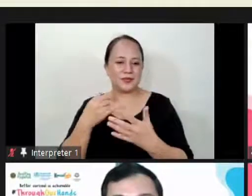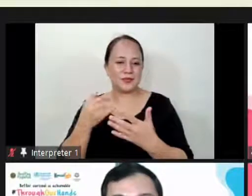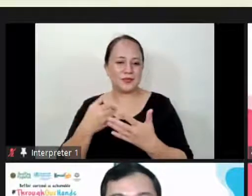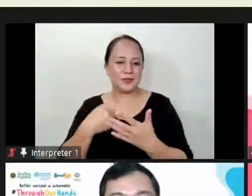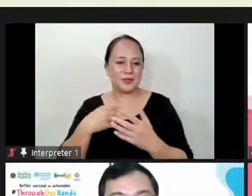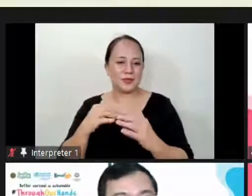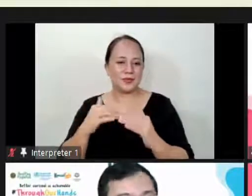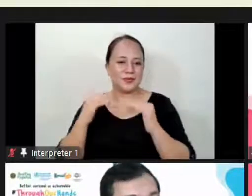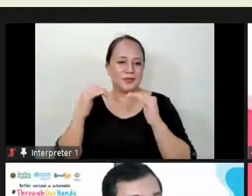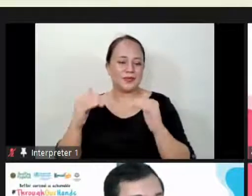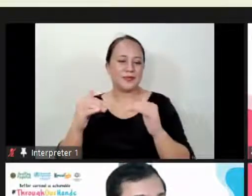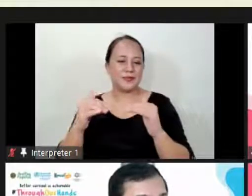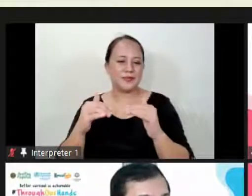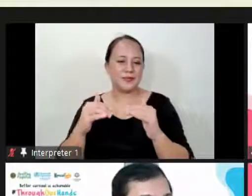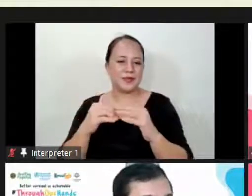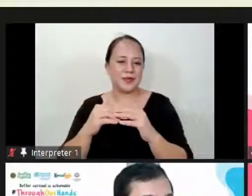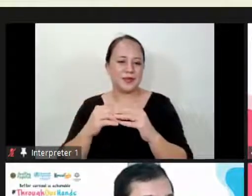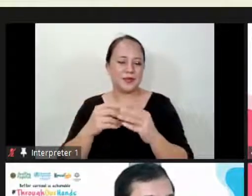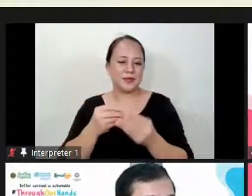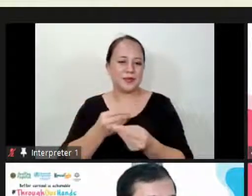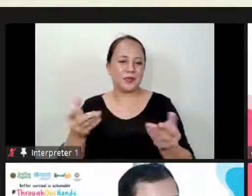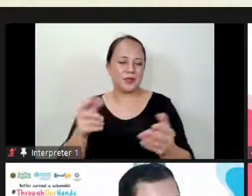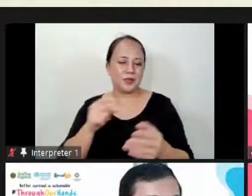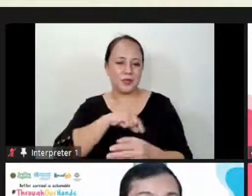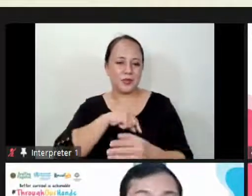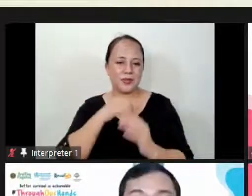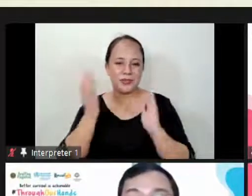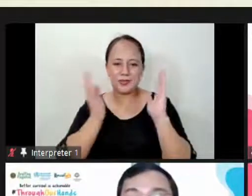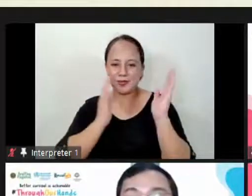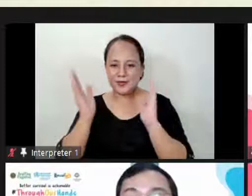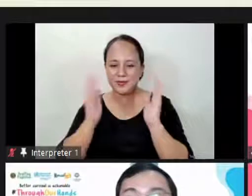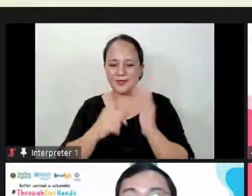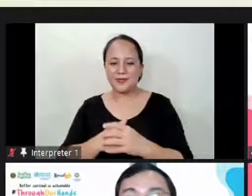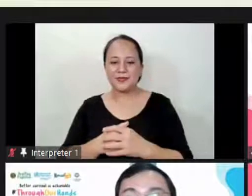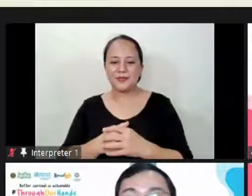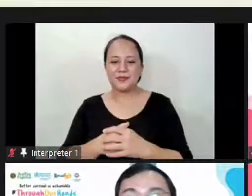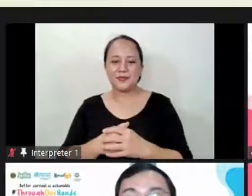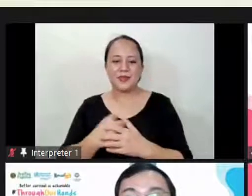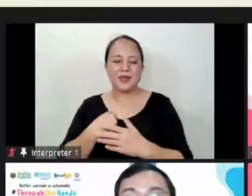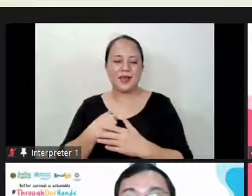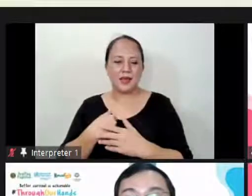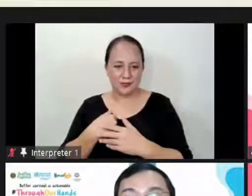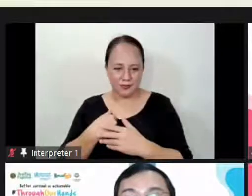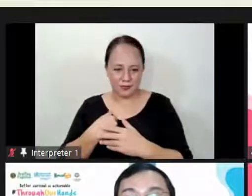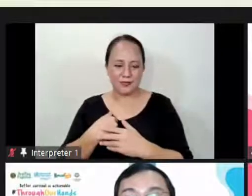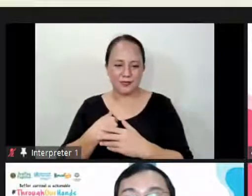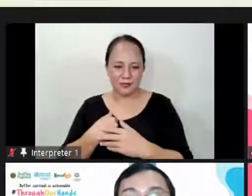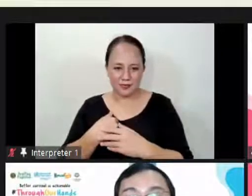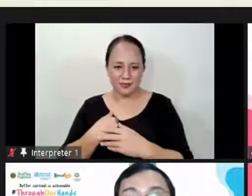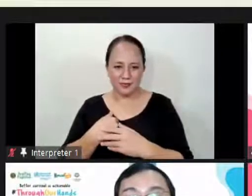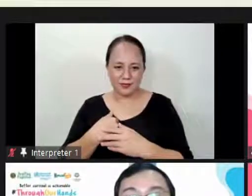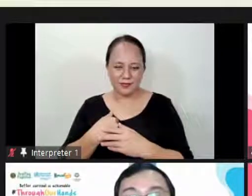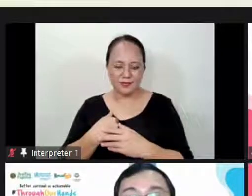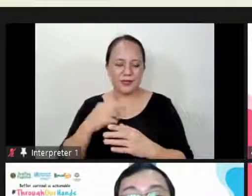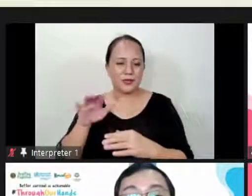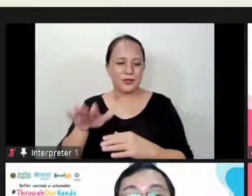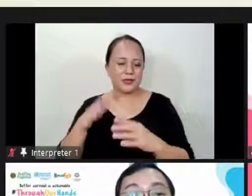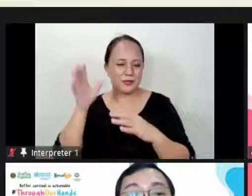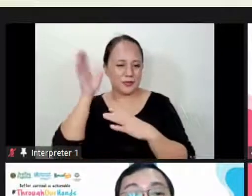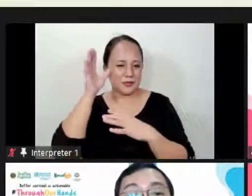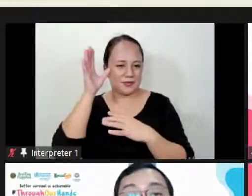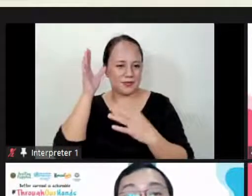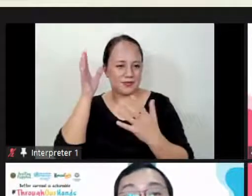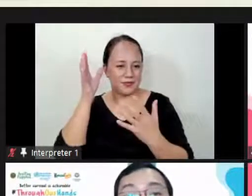enhance countries' capacities by providing quality service, sparks action to prioritize childhood cancer nationally.